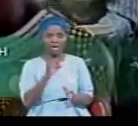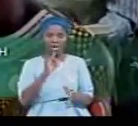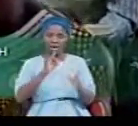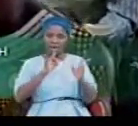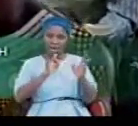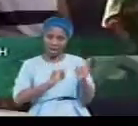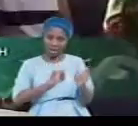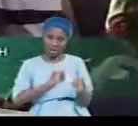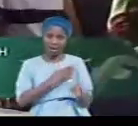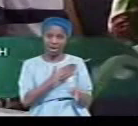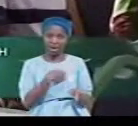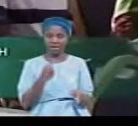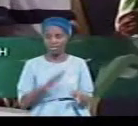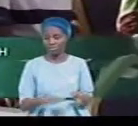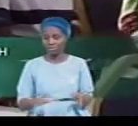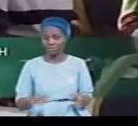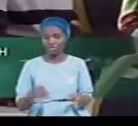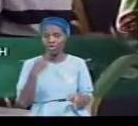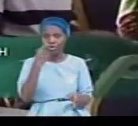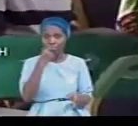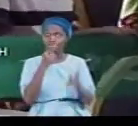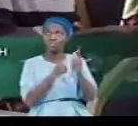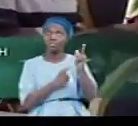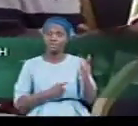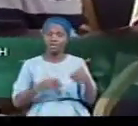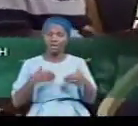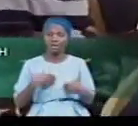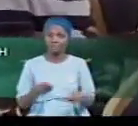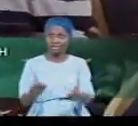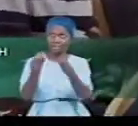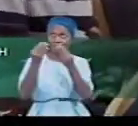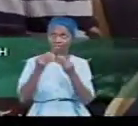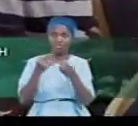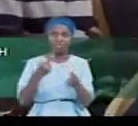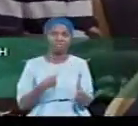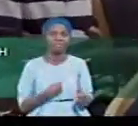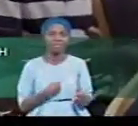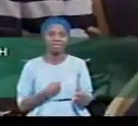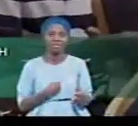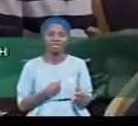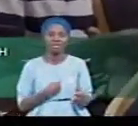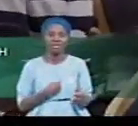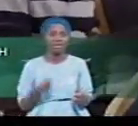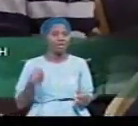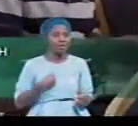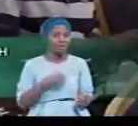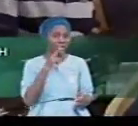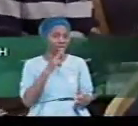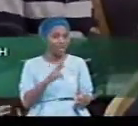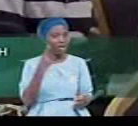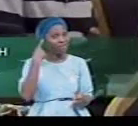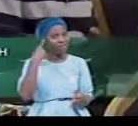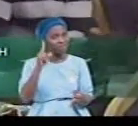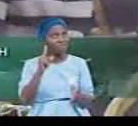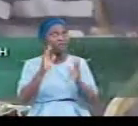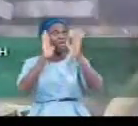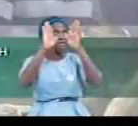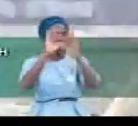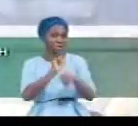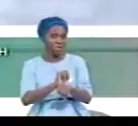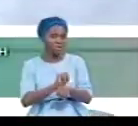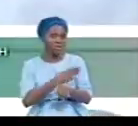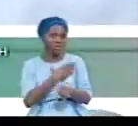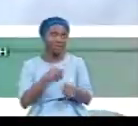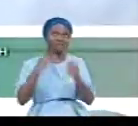children whom the Lord has given me are for signs and